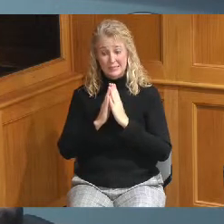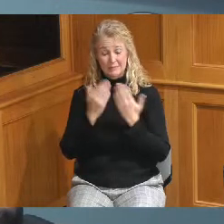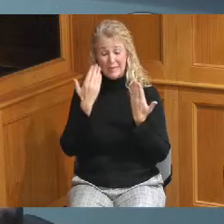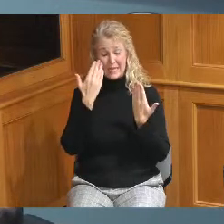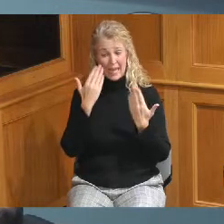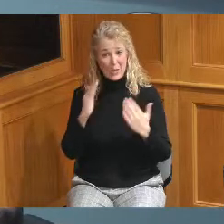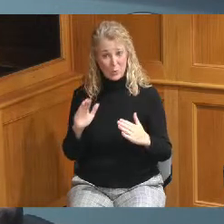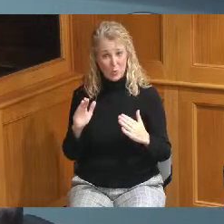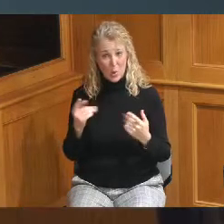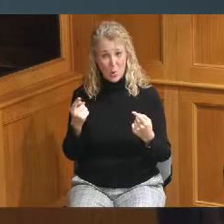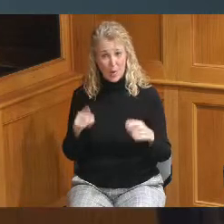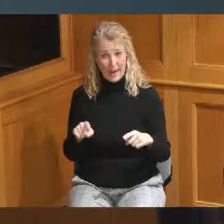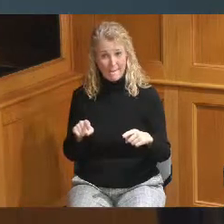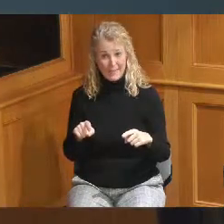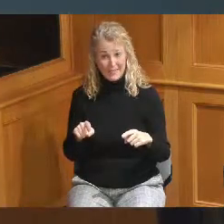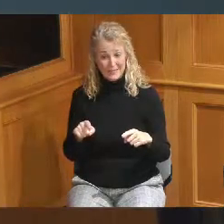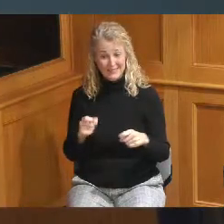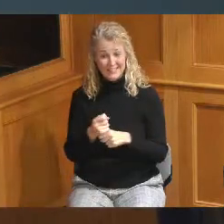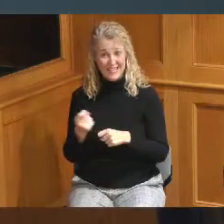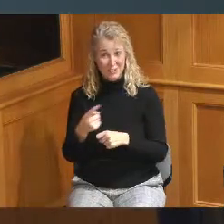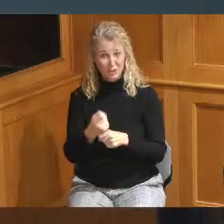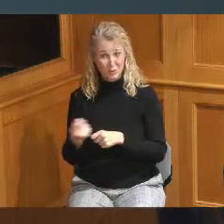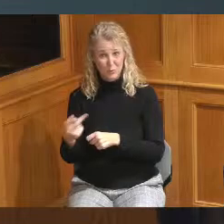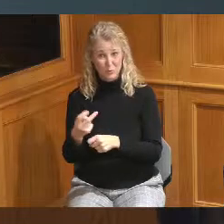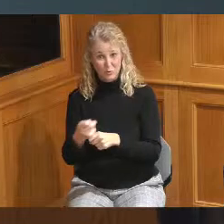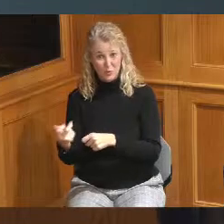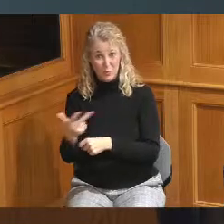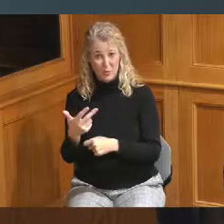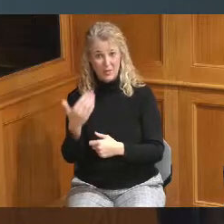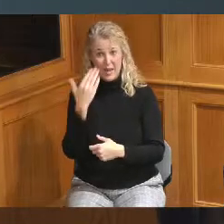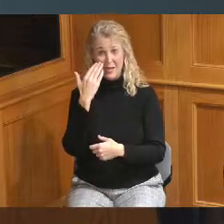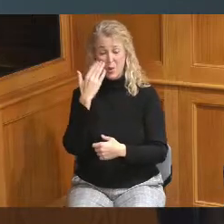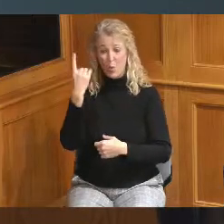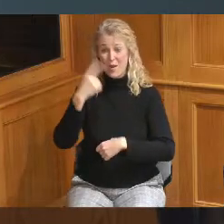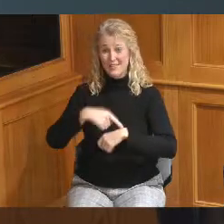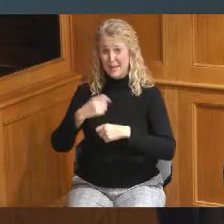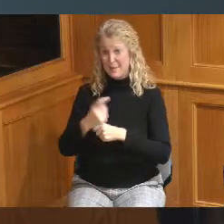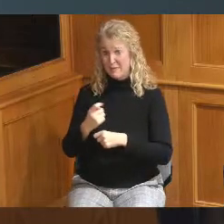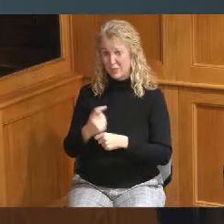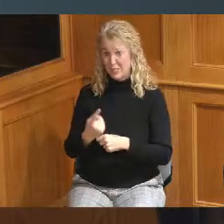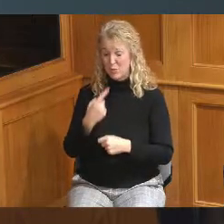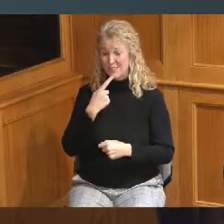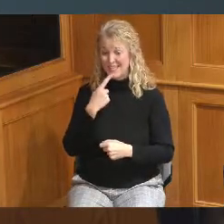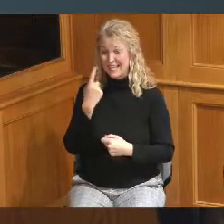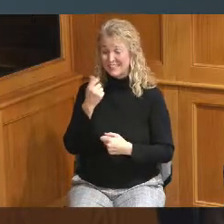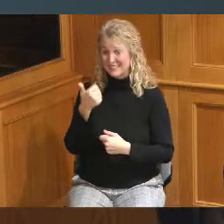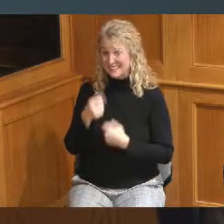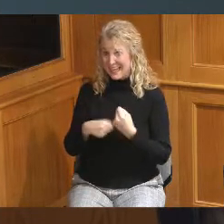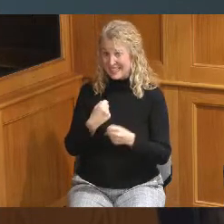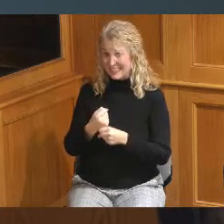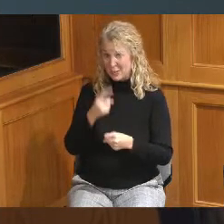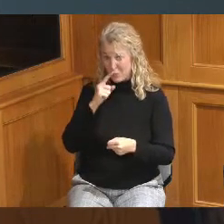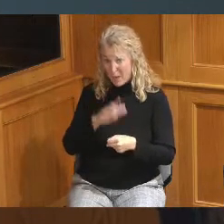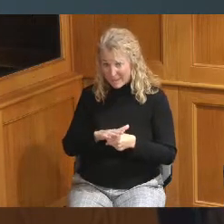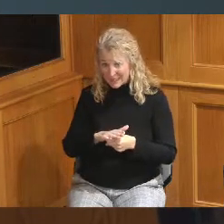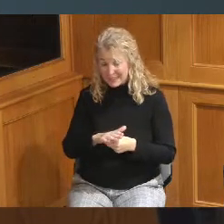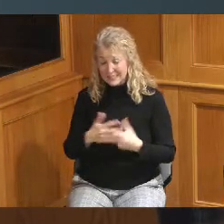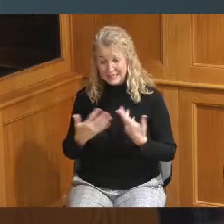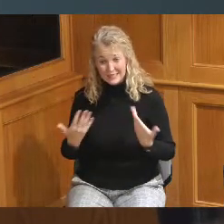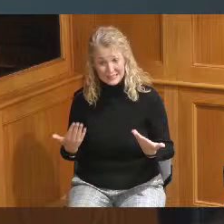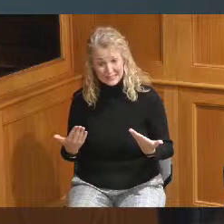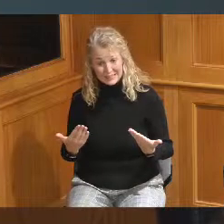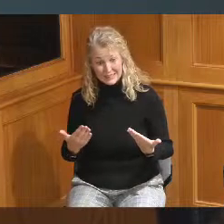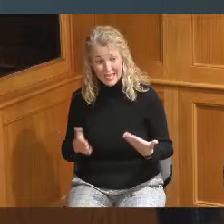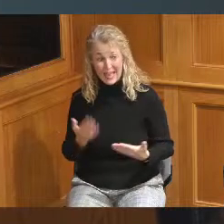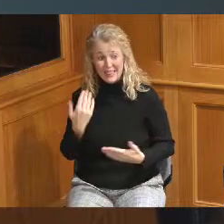you said is it's in the budget. We vote for a budget once a year. We're going to do a 10-year deal, and you're saying that there will